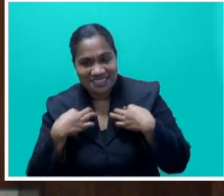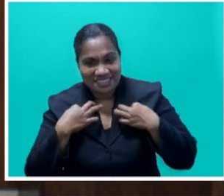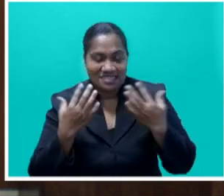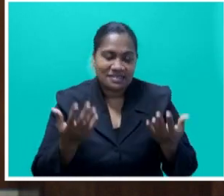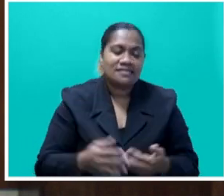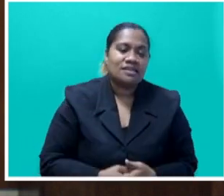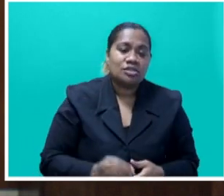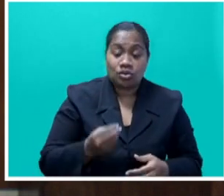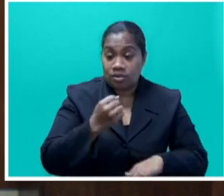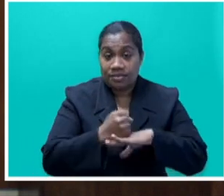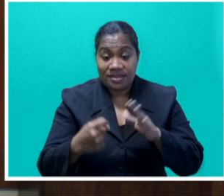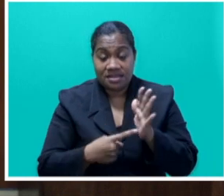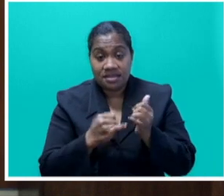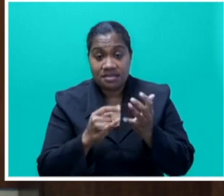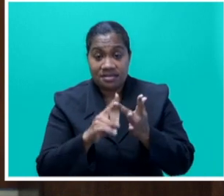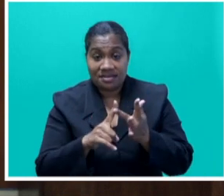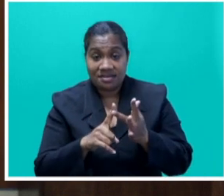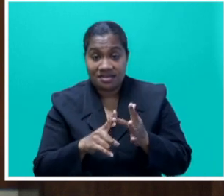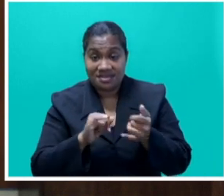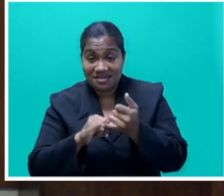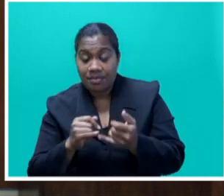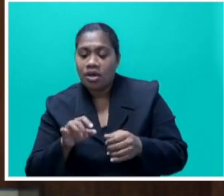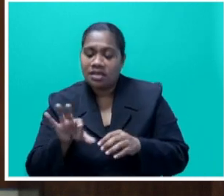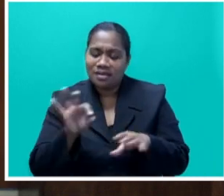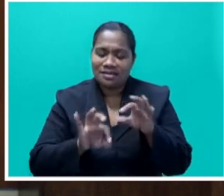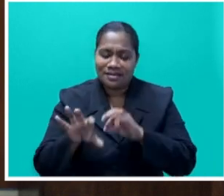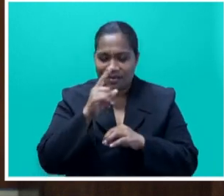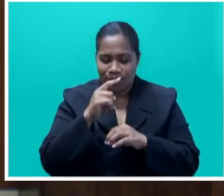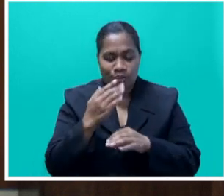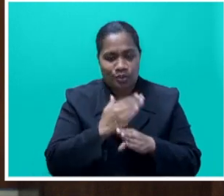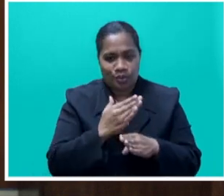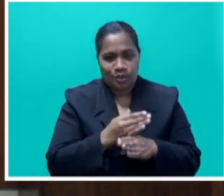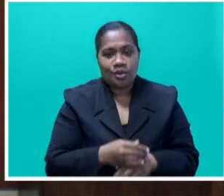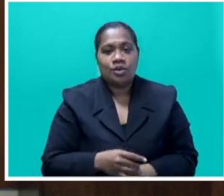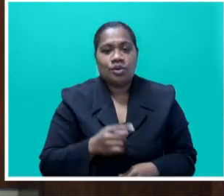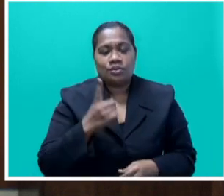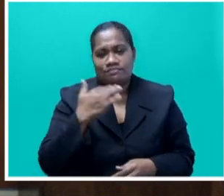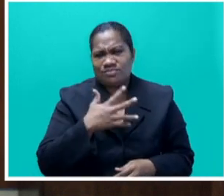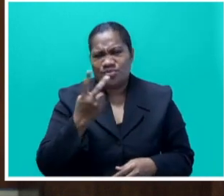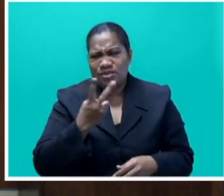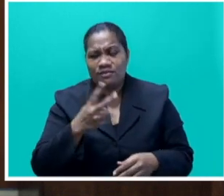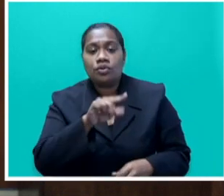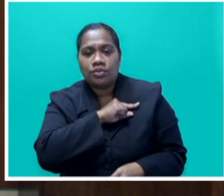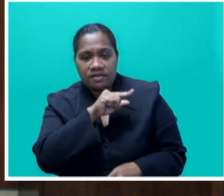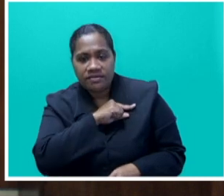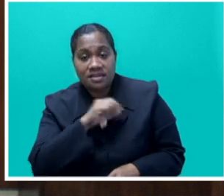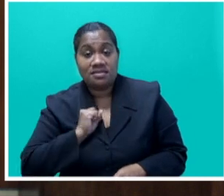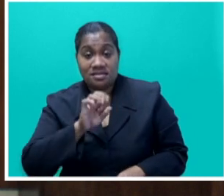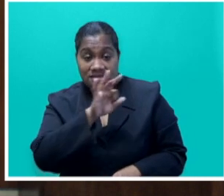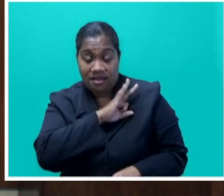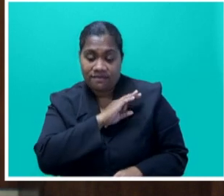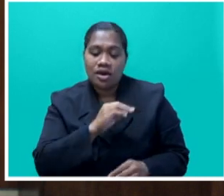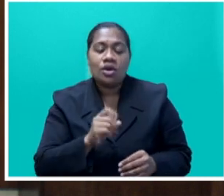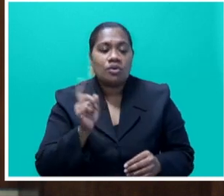TISI Sangam as recruiting agencies. Approximately 112 qualified and vaccinated staff are due to be mobilized to all